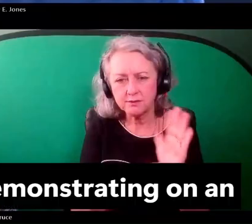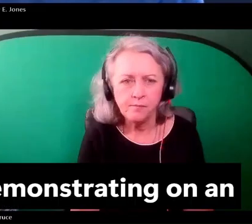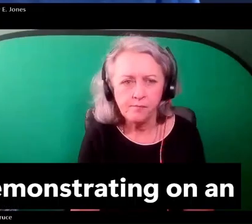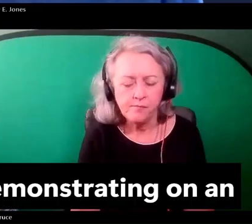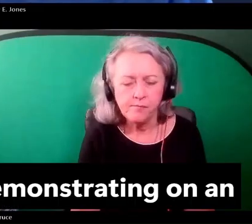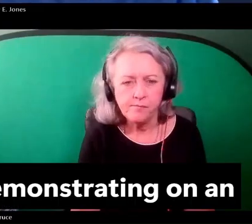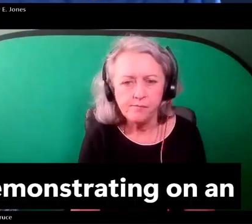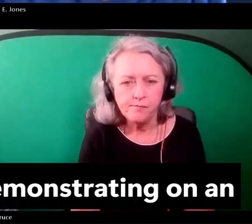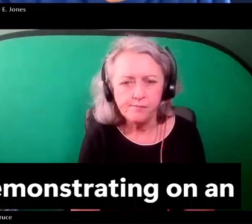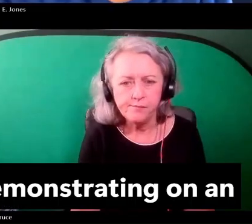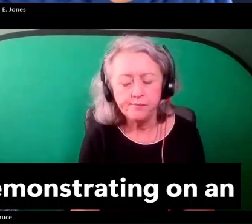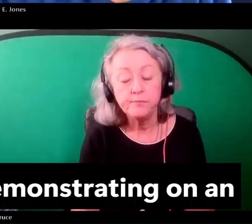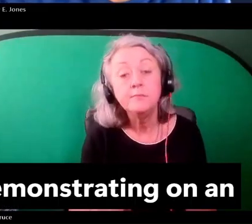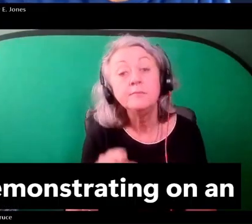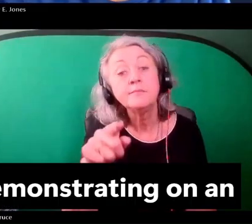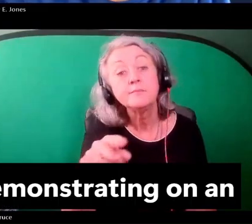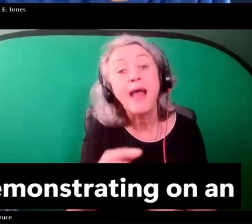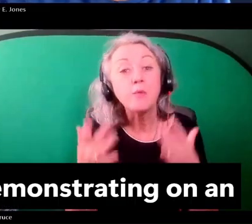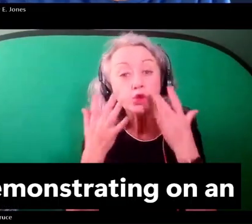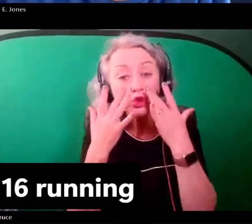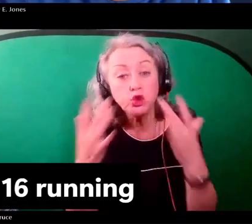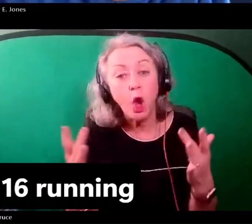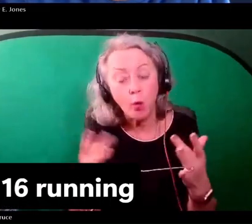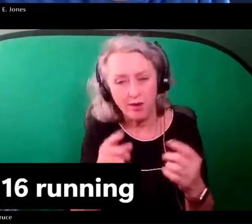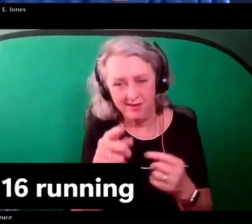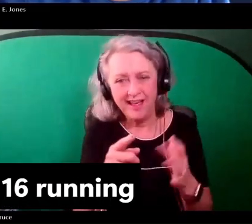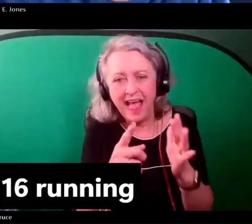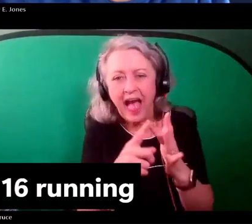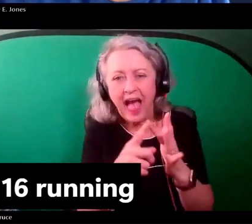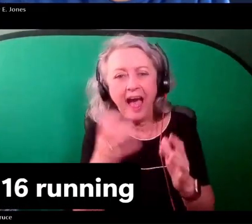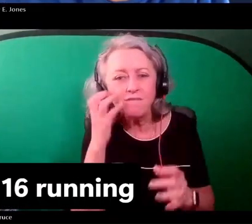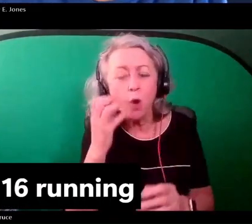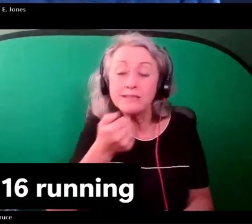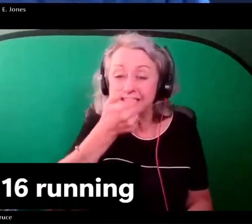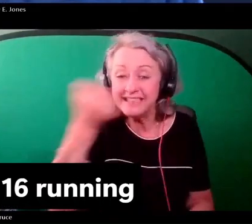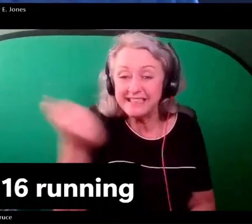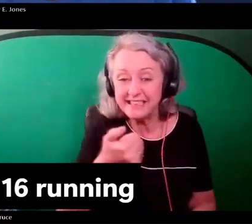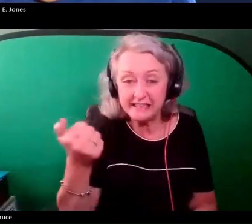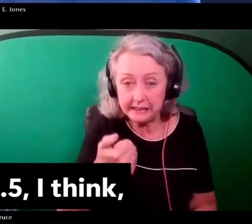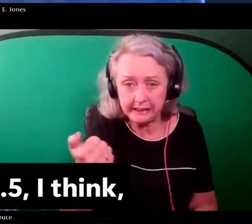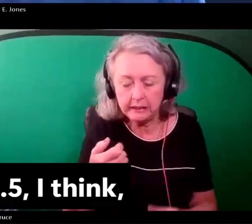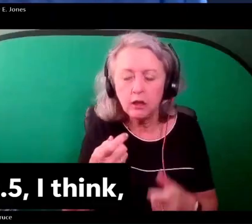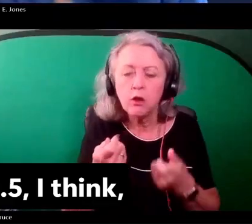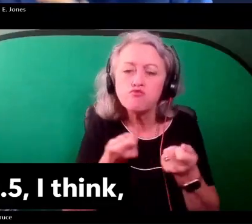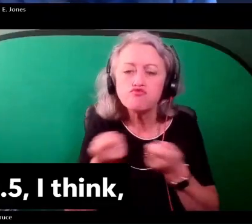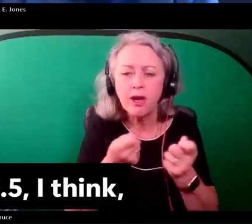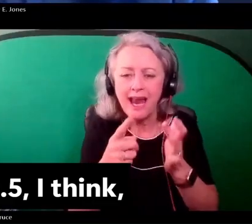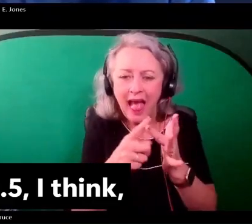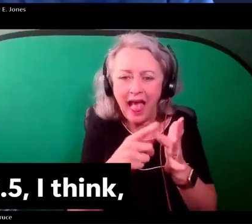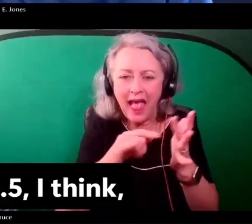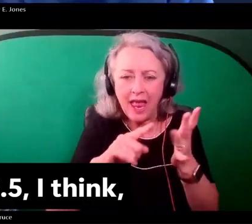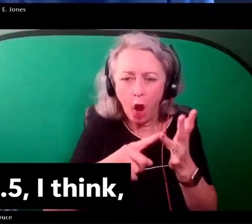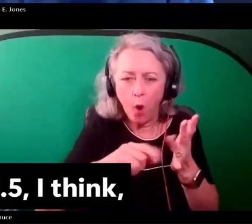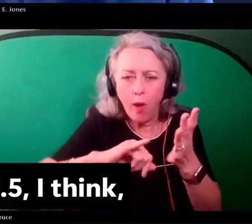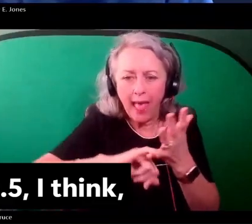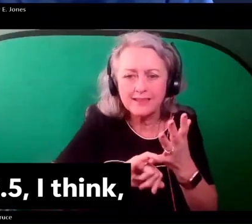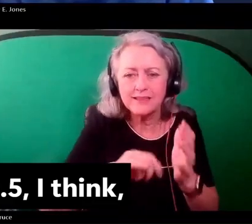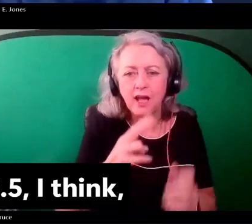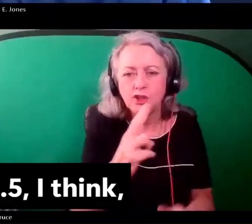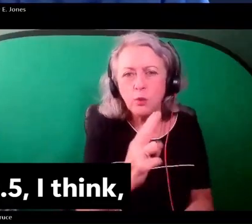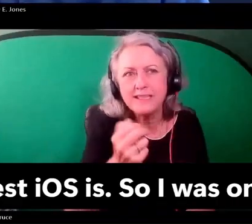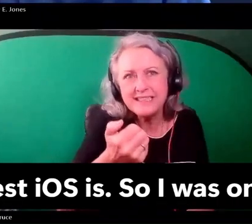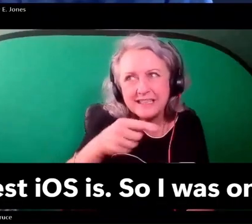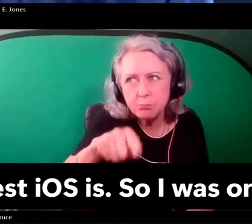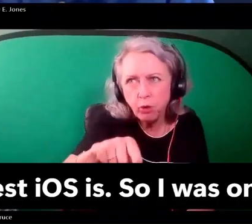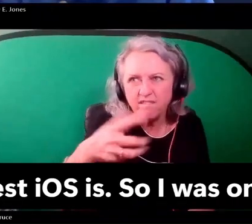for clarity, I was demonstrating on an iPhone 16 running iOS 26.5,